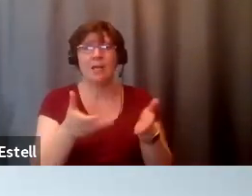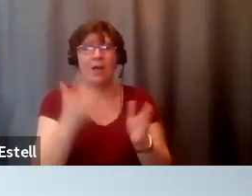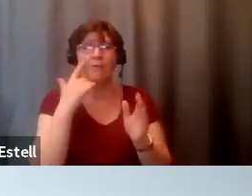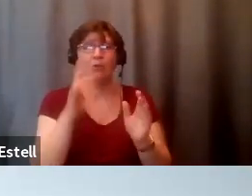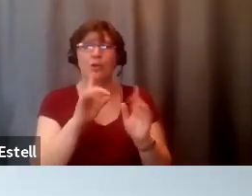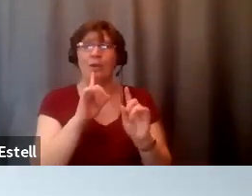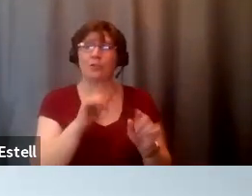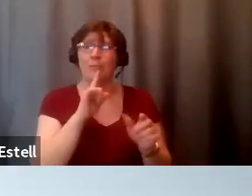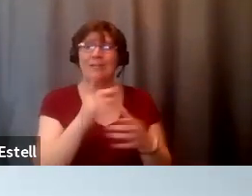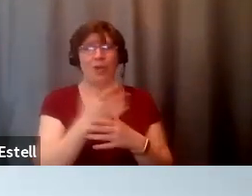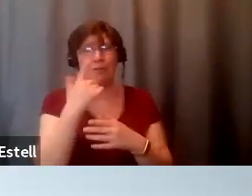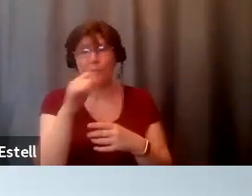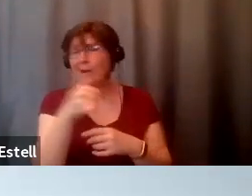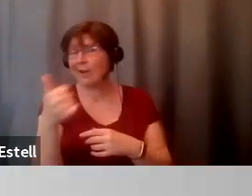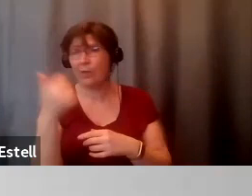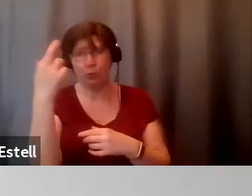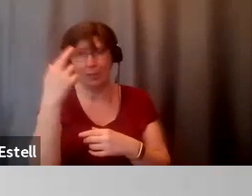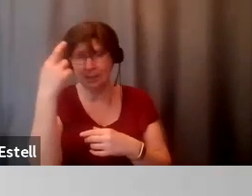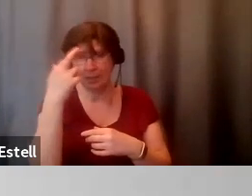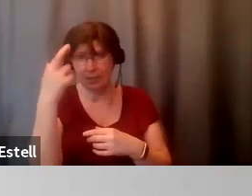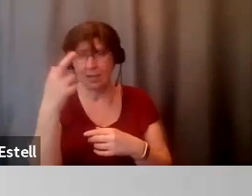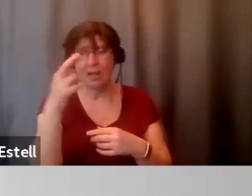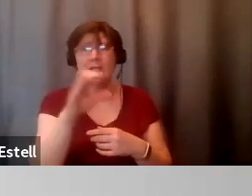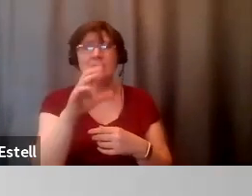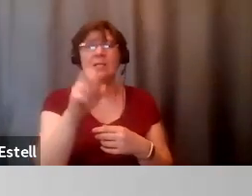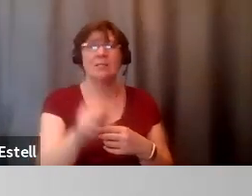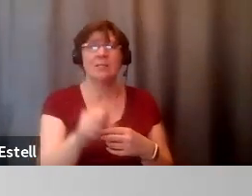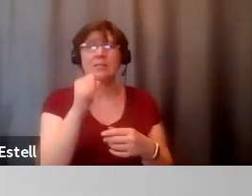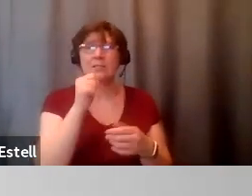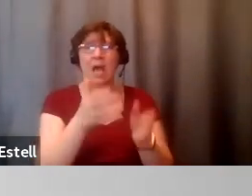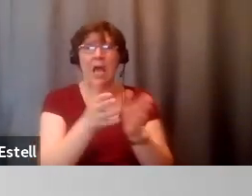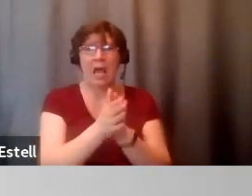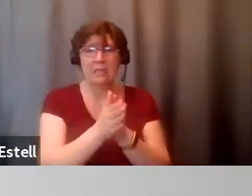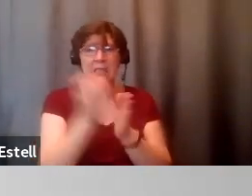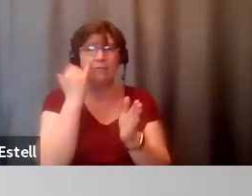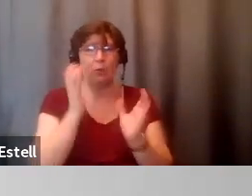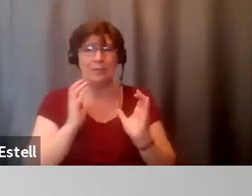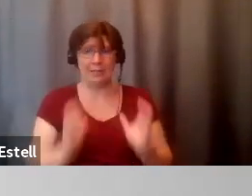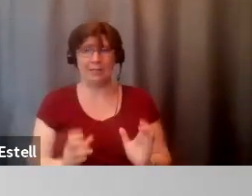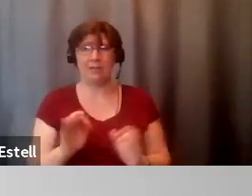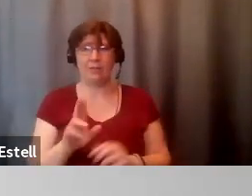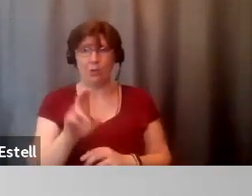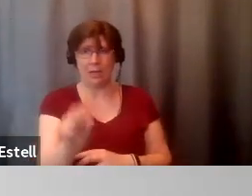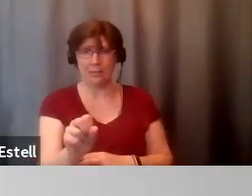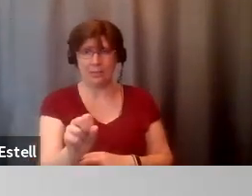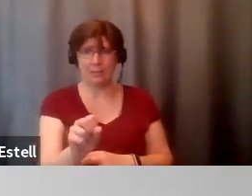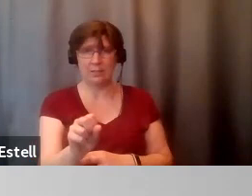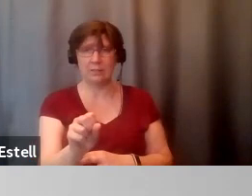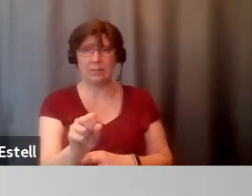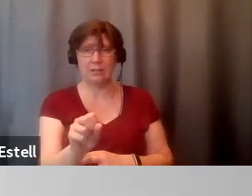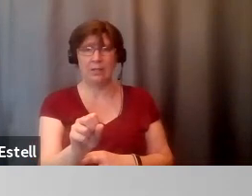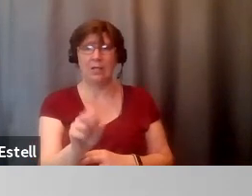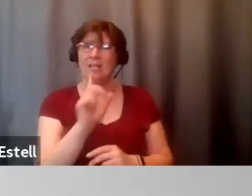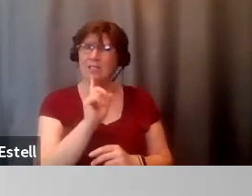to be shared for any other reason. The census does not ask if you are a citizen of the United States. Is